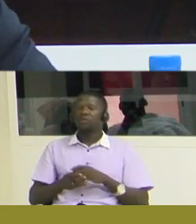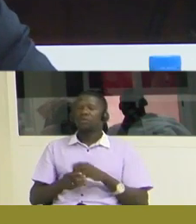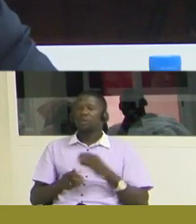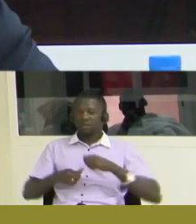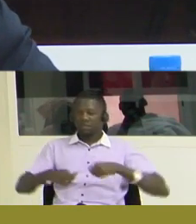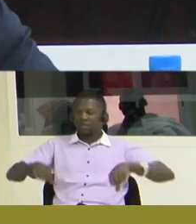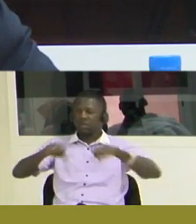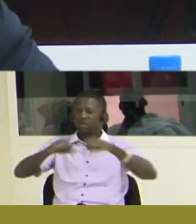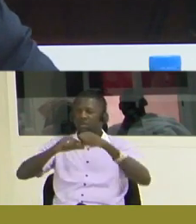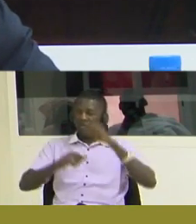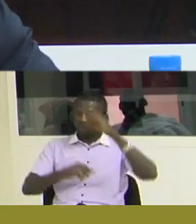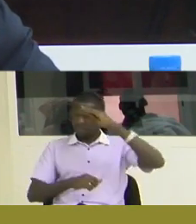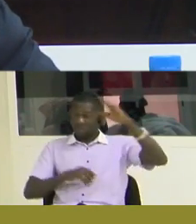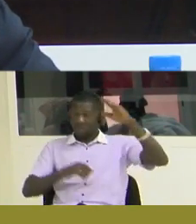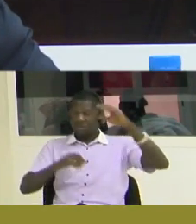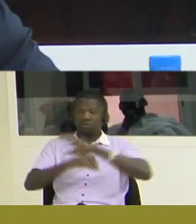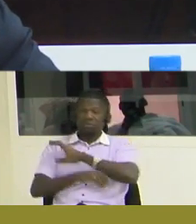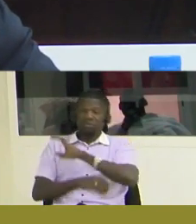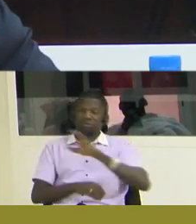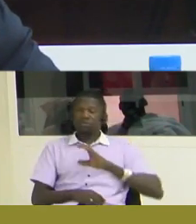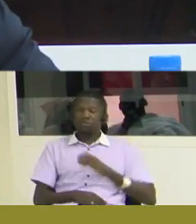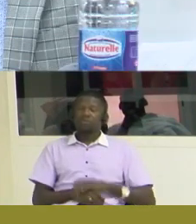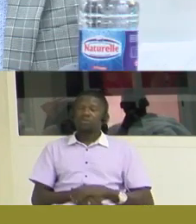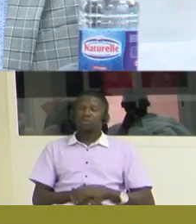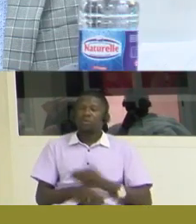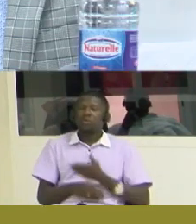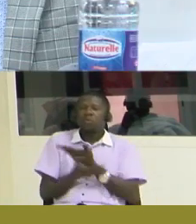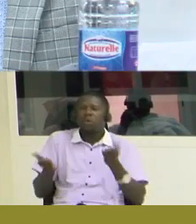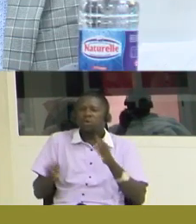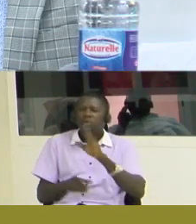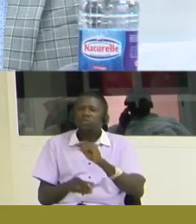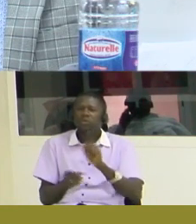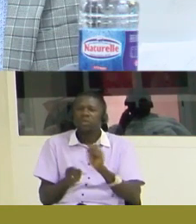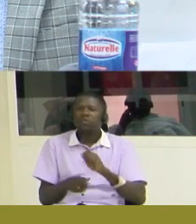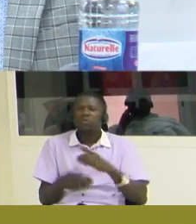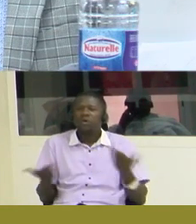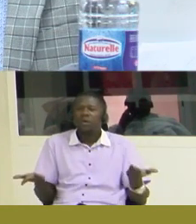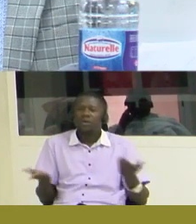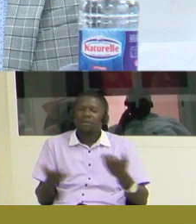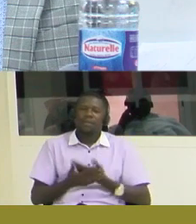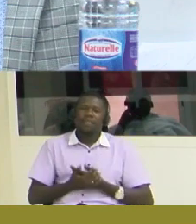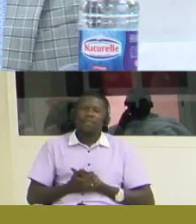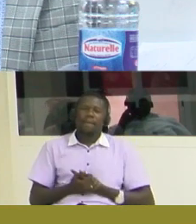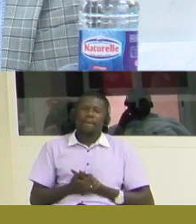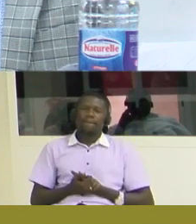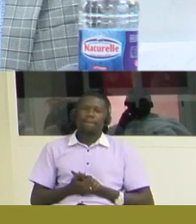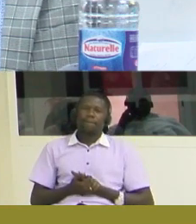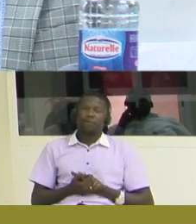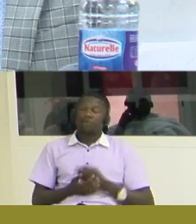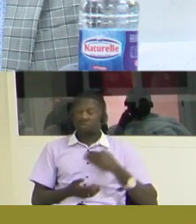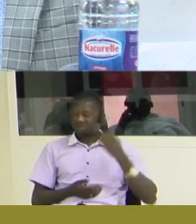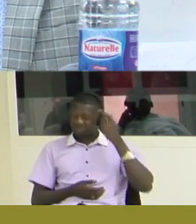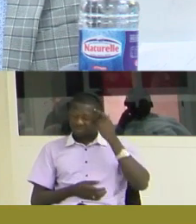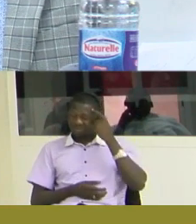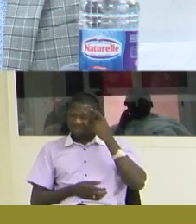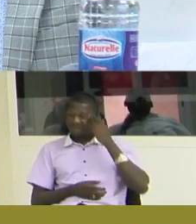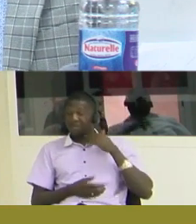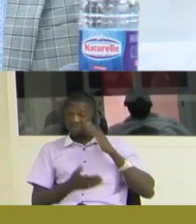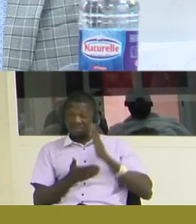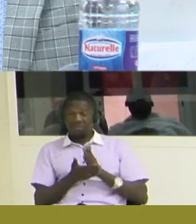Statehouse compound and why was that done well I guess the belief was that